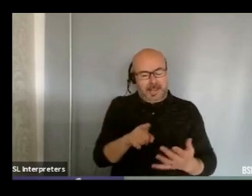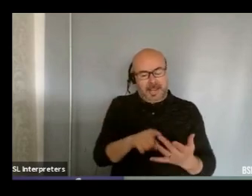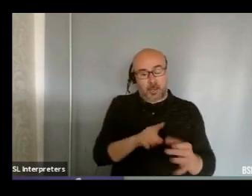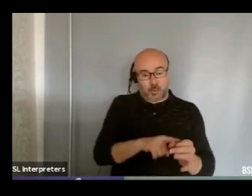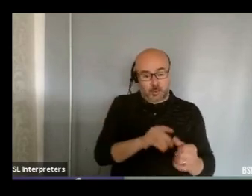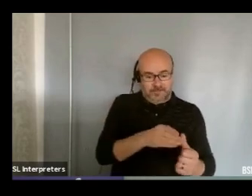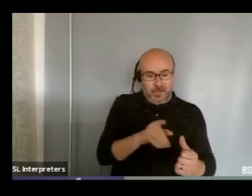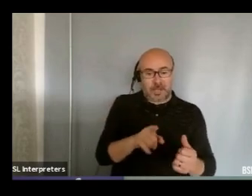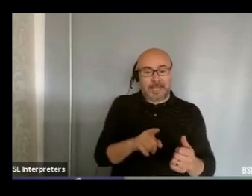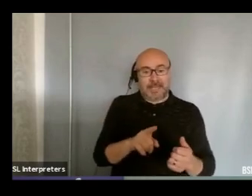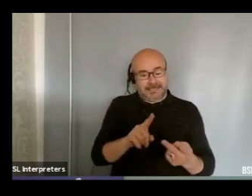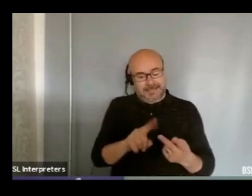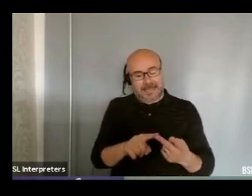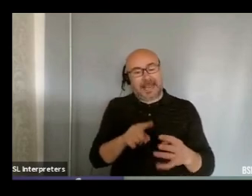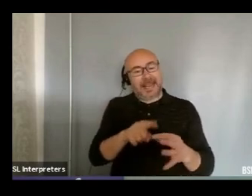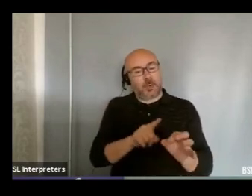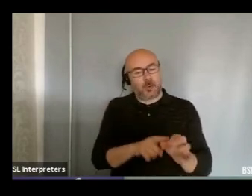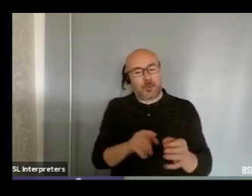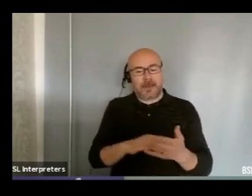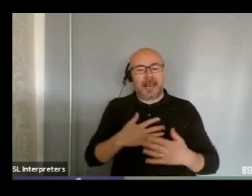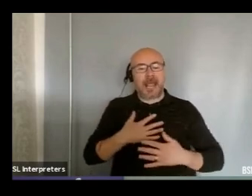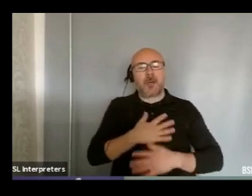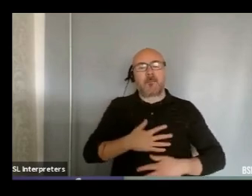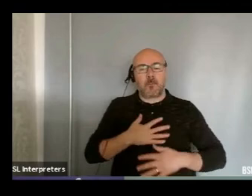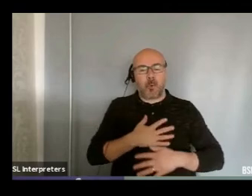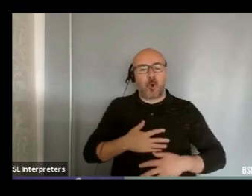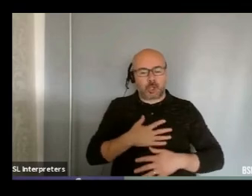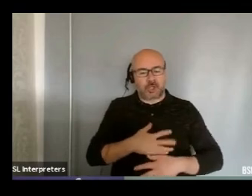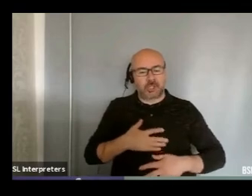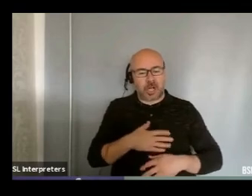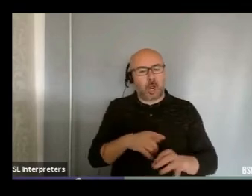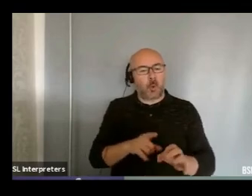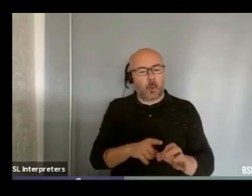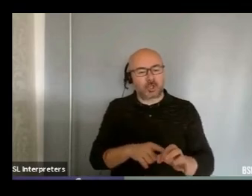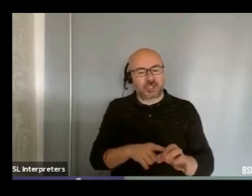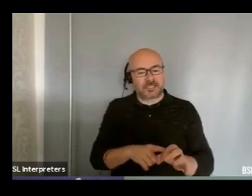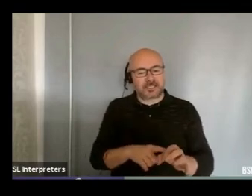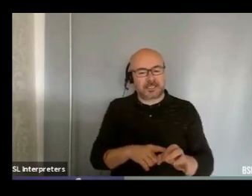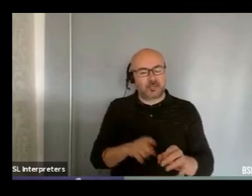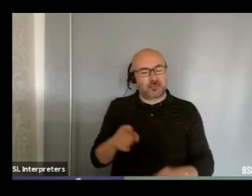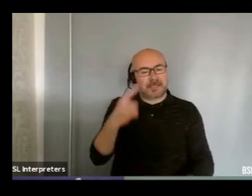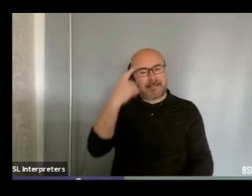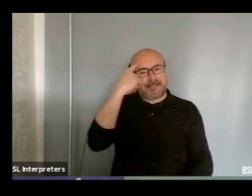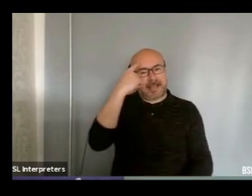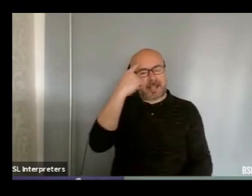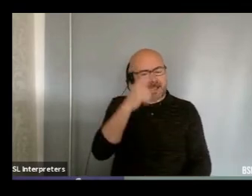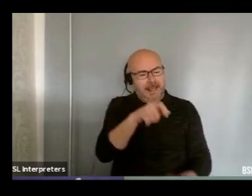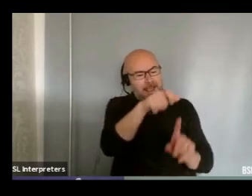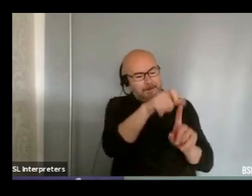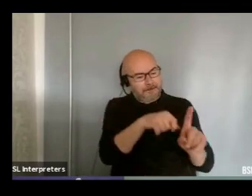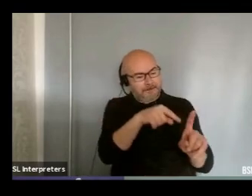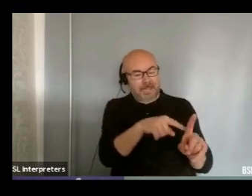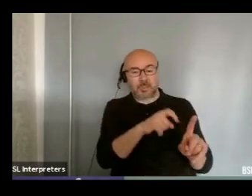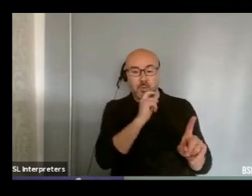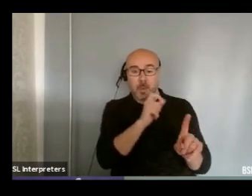emotional quotient. Ask somebody what matters to them. Take a journey of a patient, understand what they're going through,